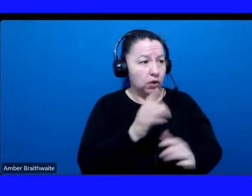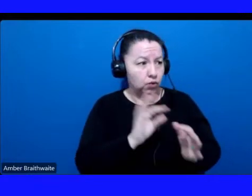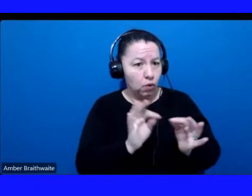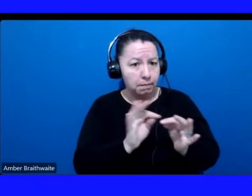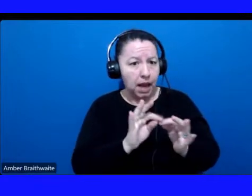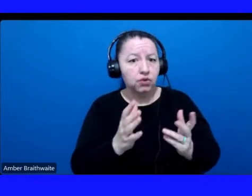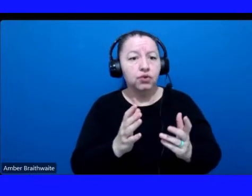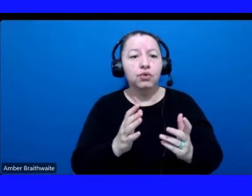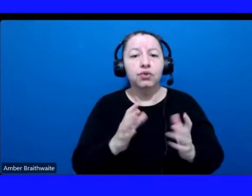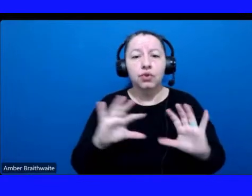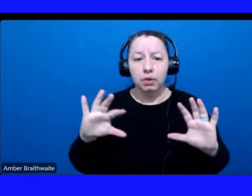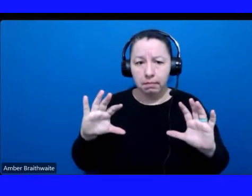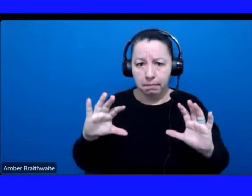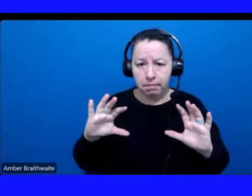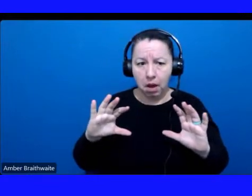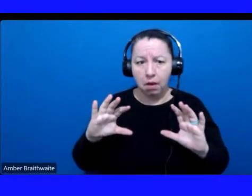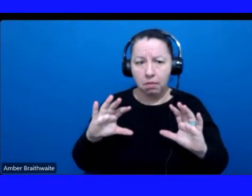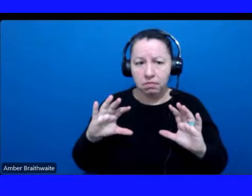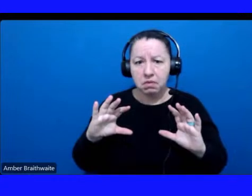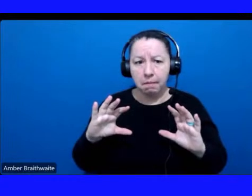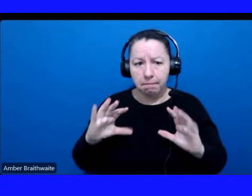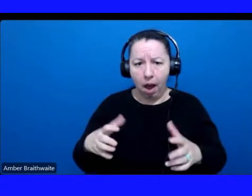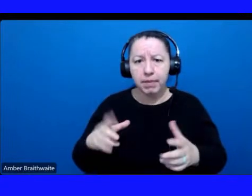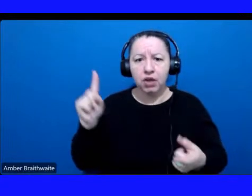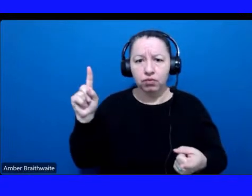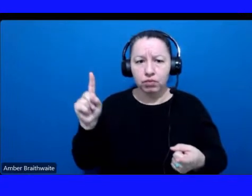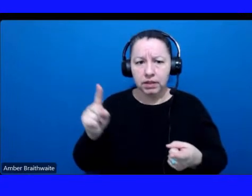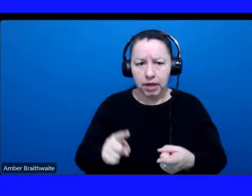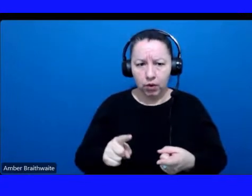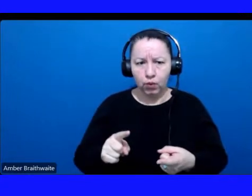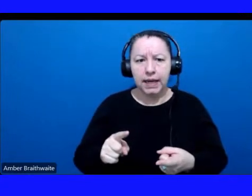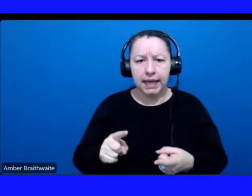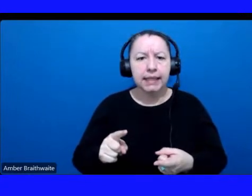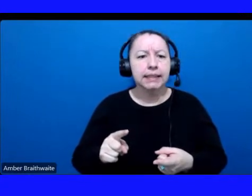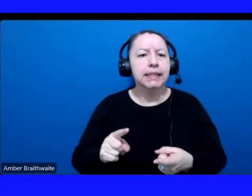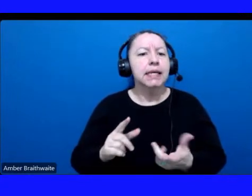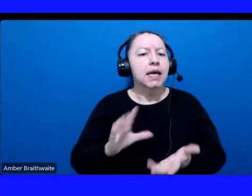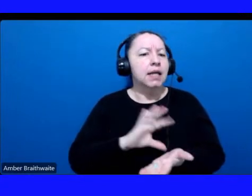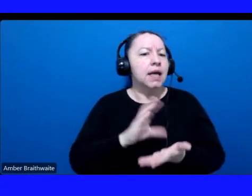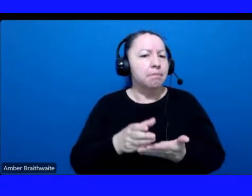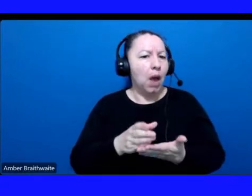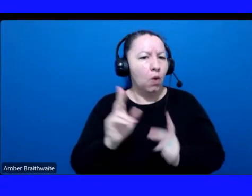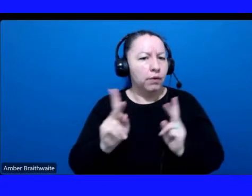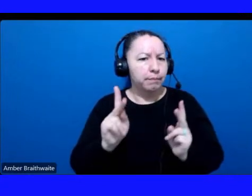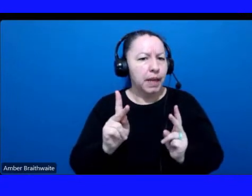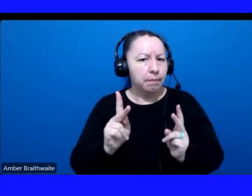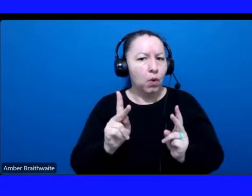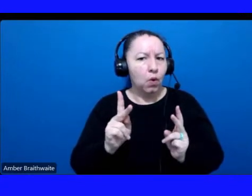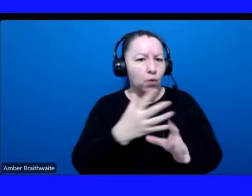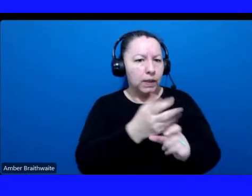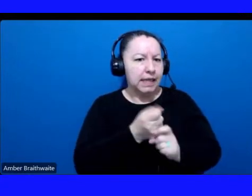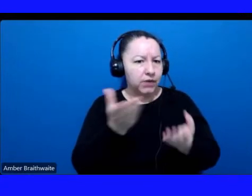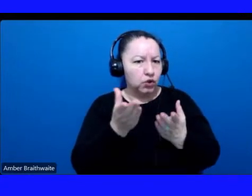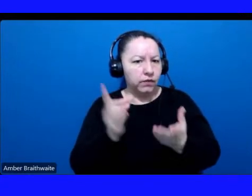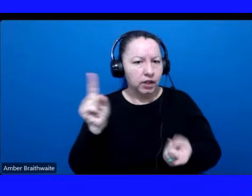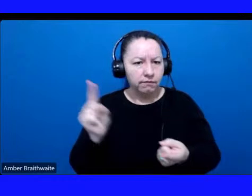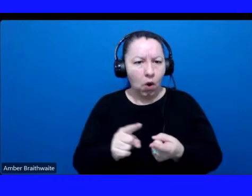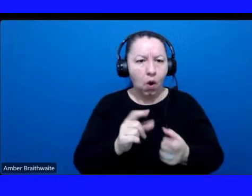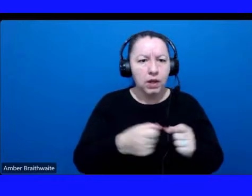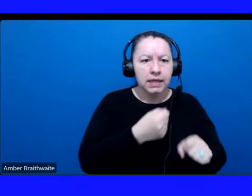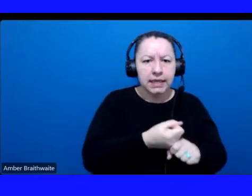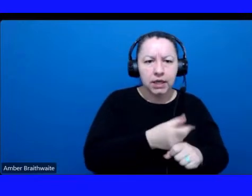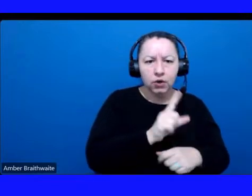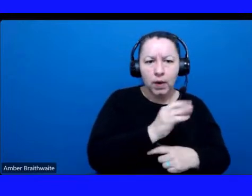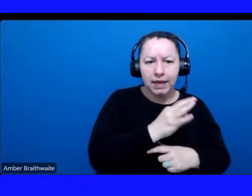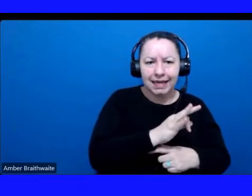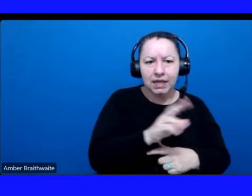is going to be fitting in? Does the budget change with the number of people being served, so that if we do have a